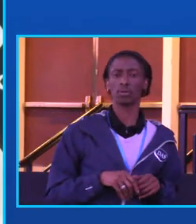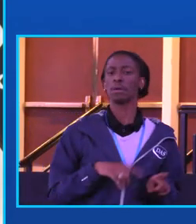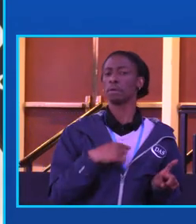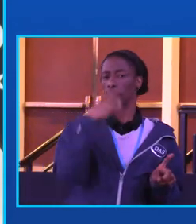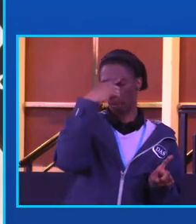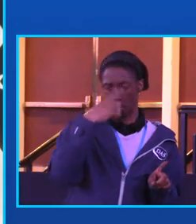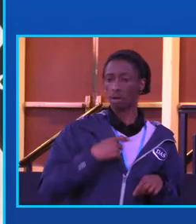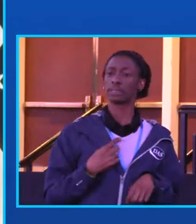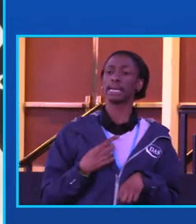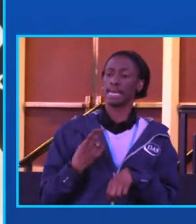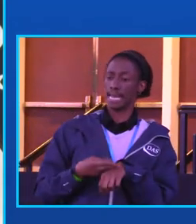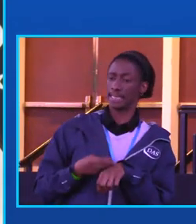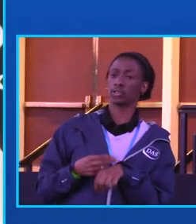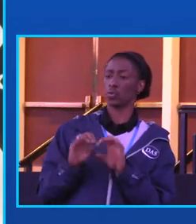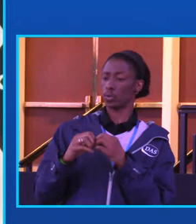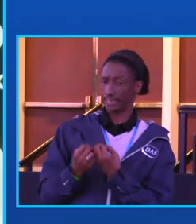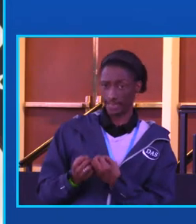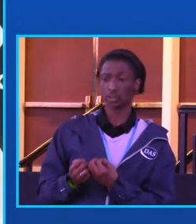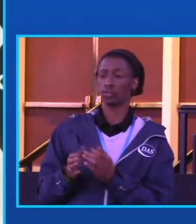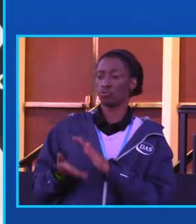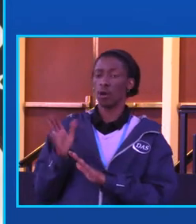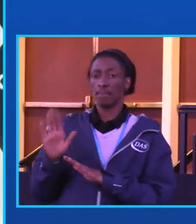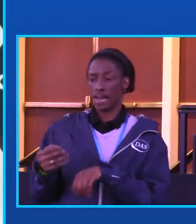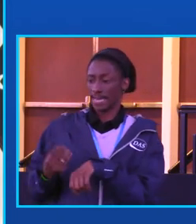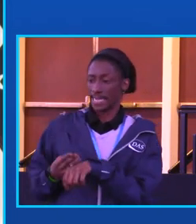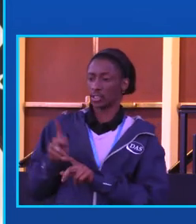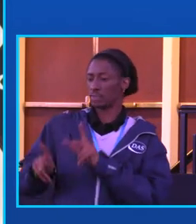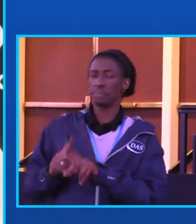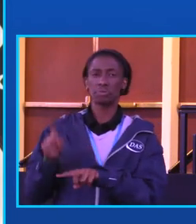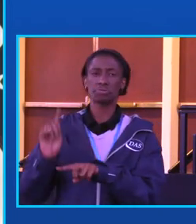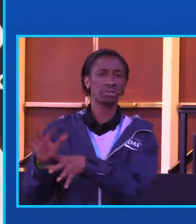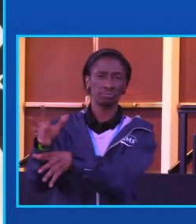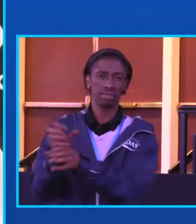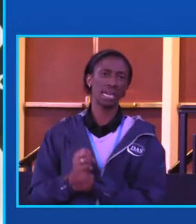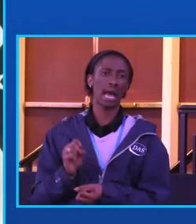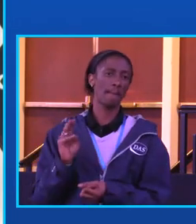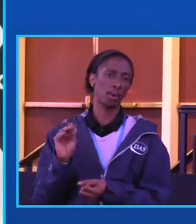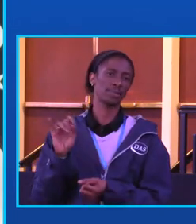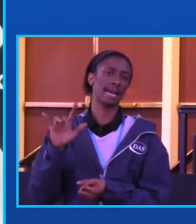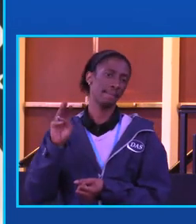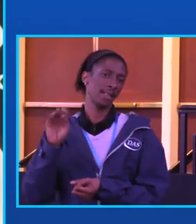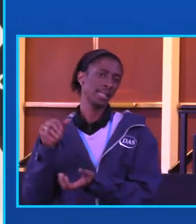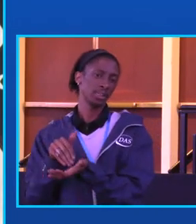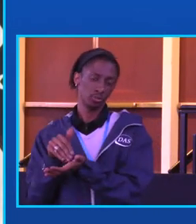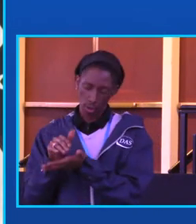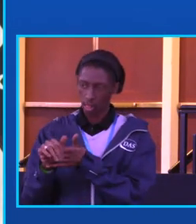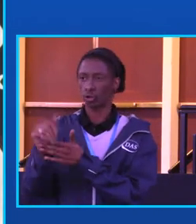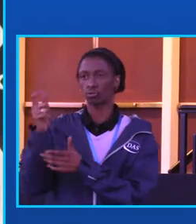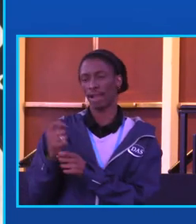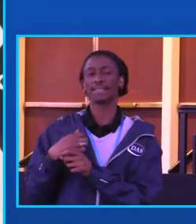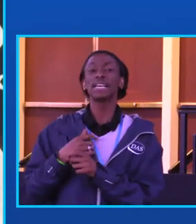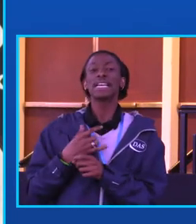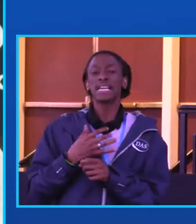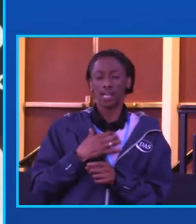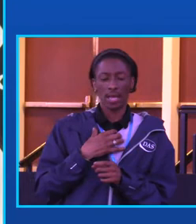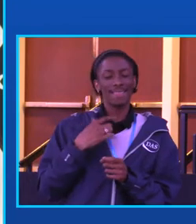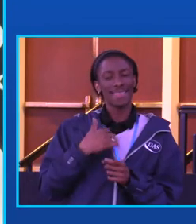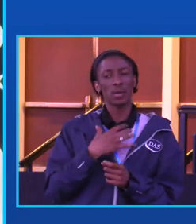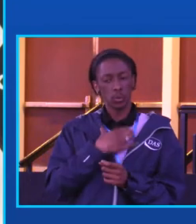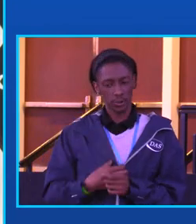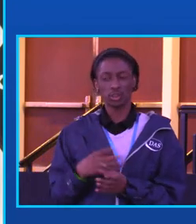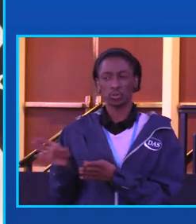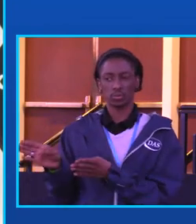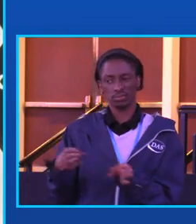for Haitian people, could not steward a multi-million dollar grant. They wished instead to steer the resources to a more